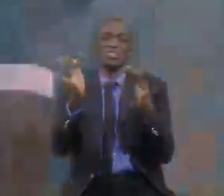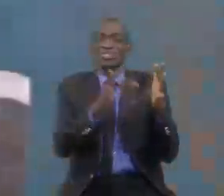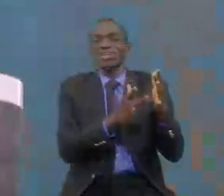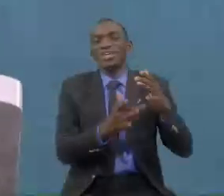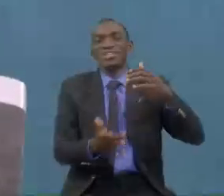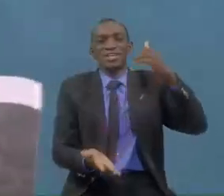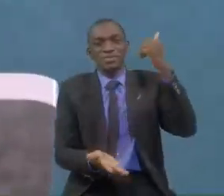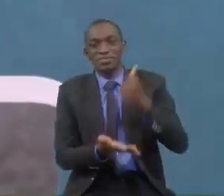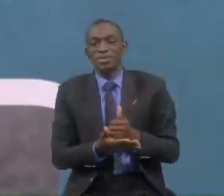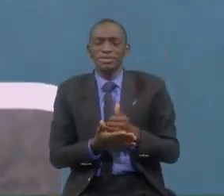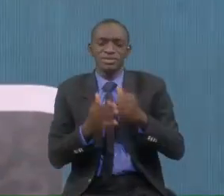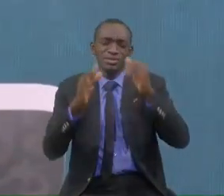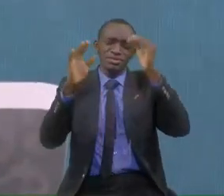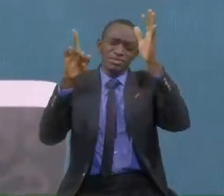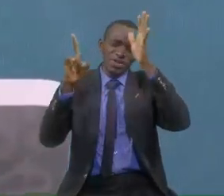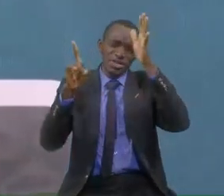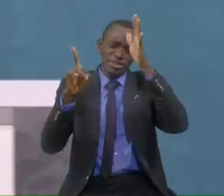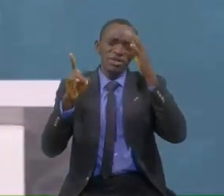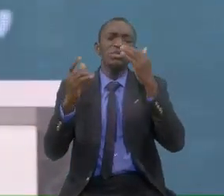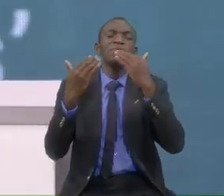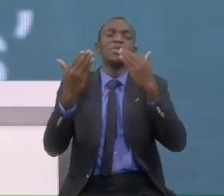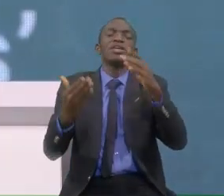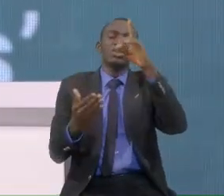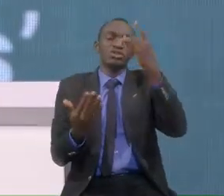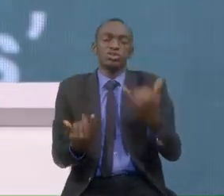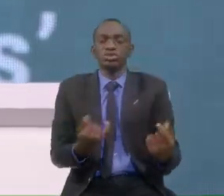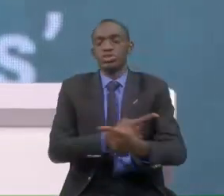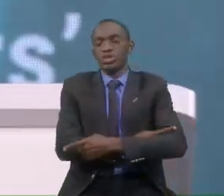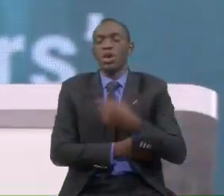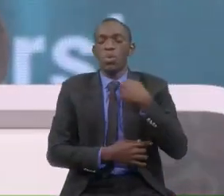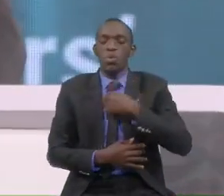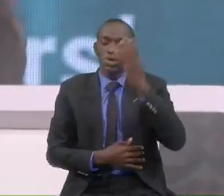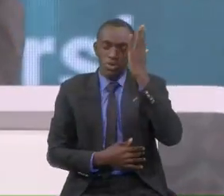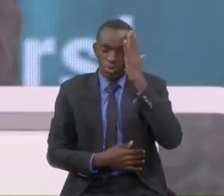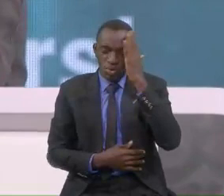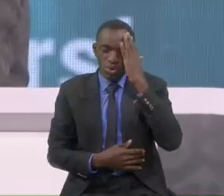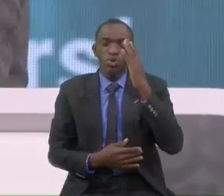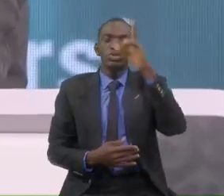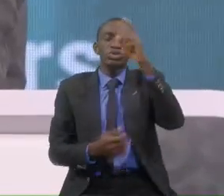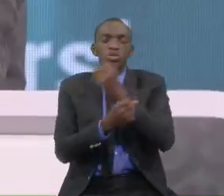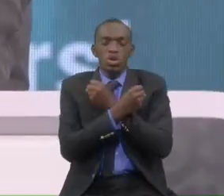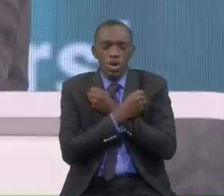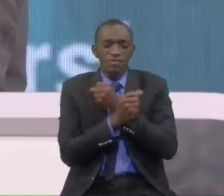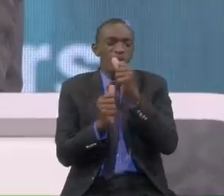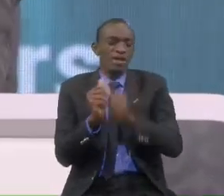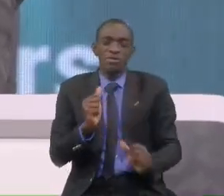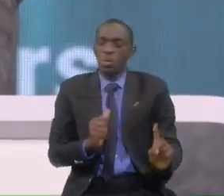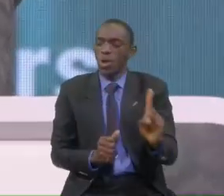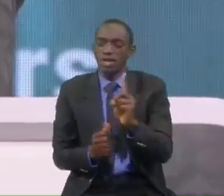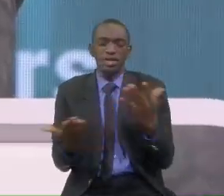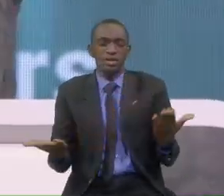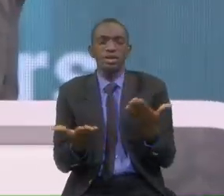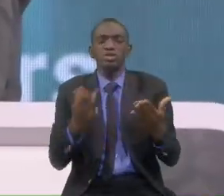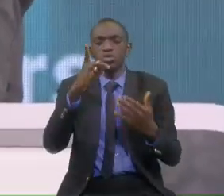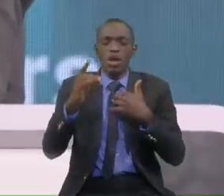Father, we thank you today. We know you love everyone here. You have placed us